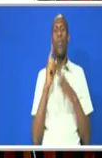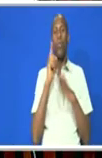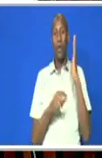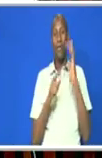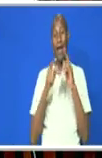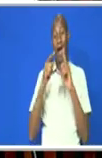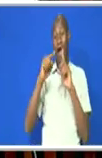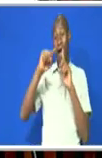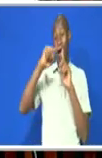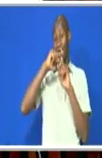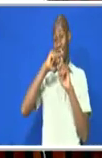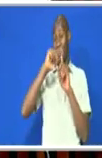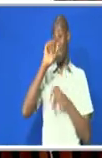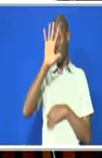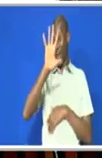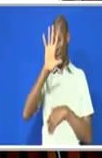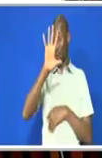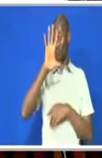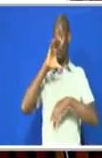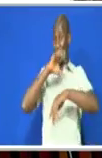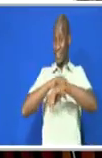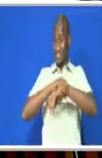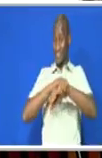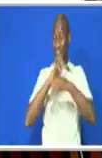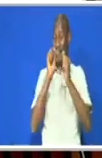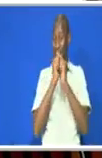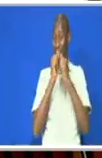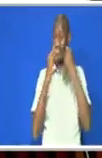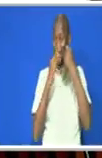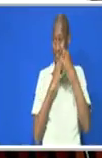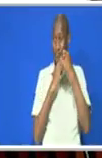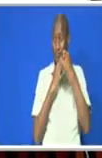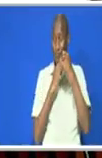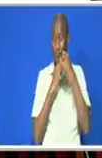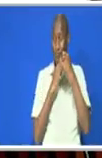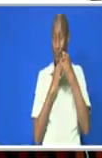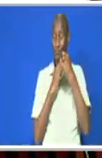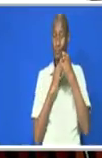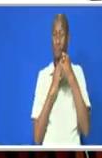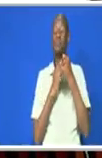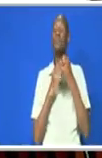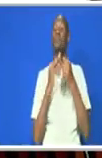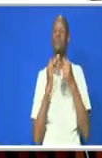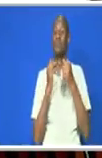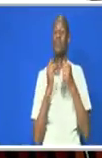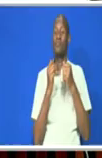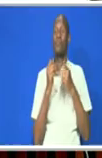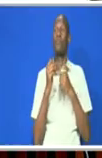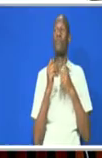to 5 to get 18? So I'll add on